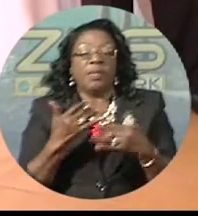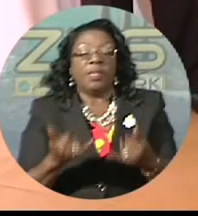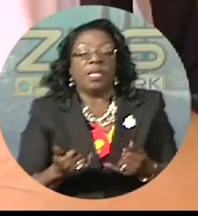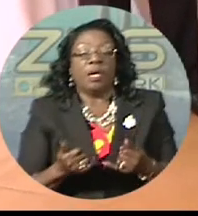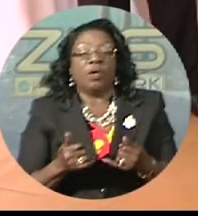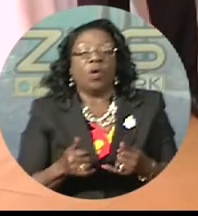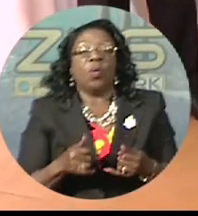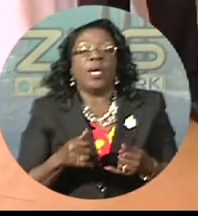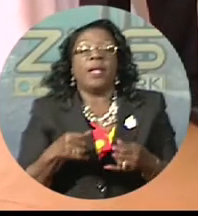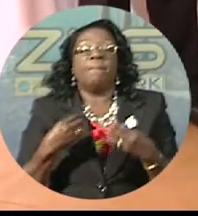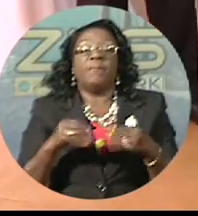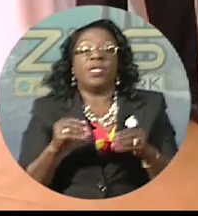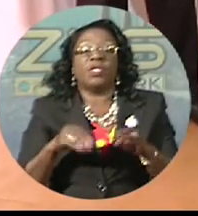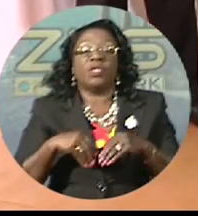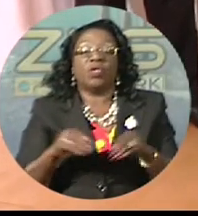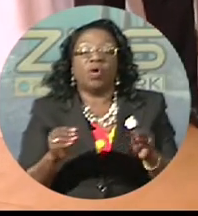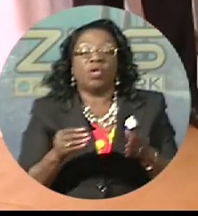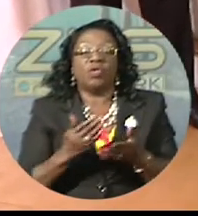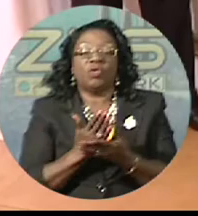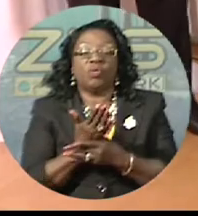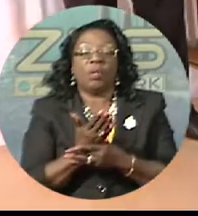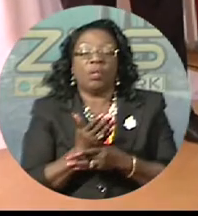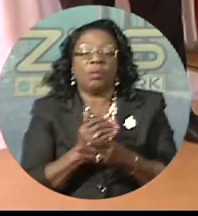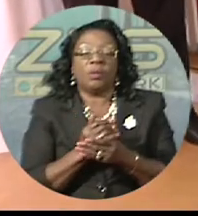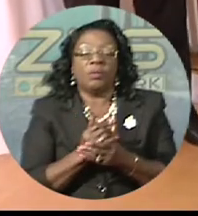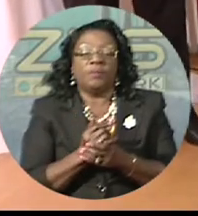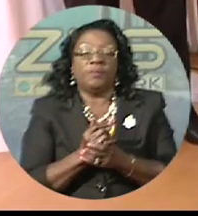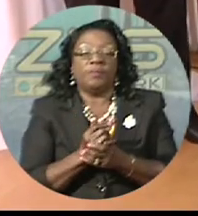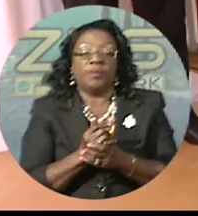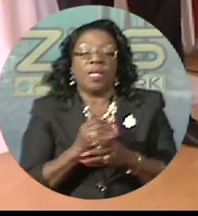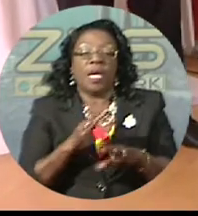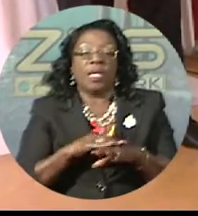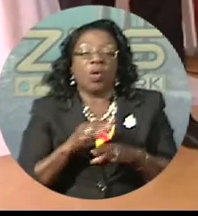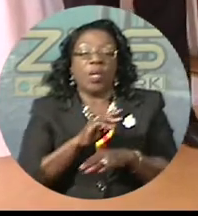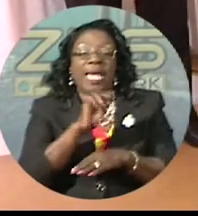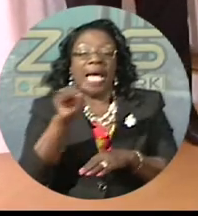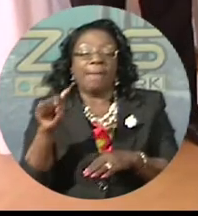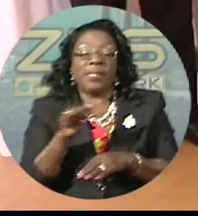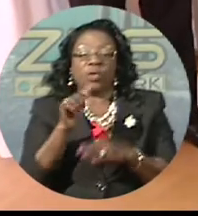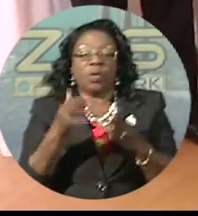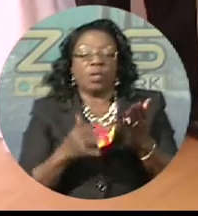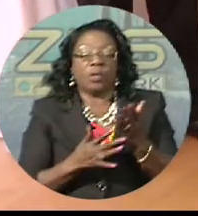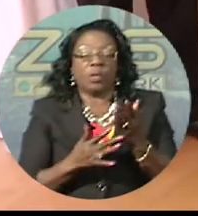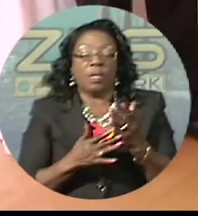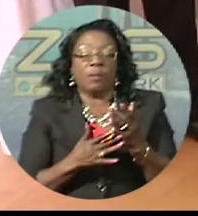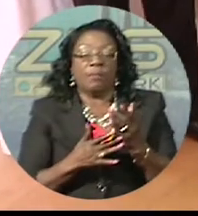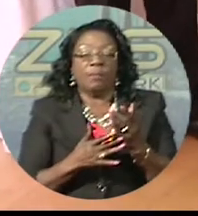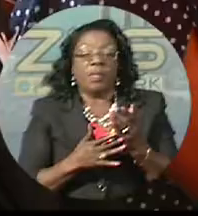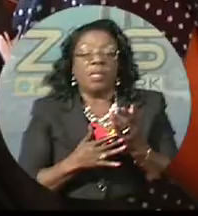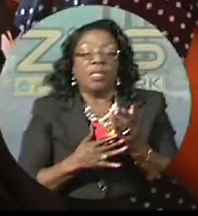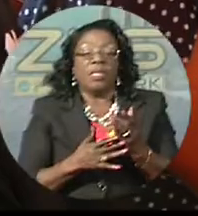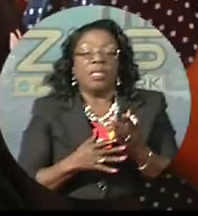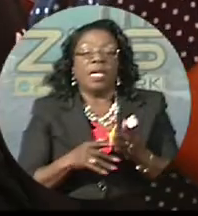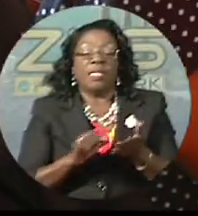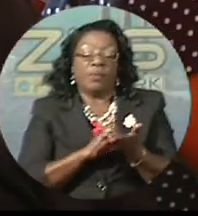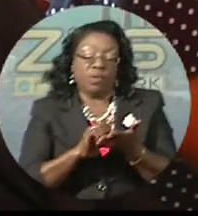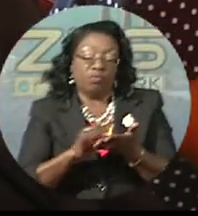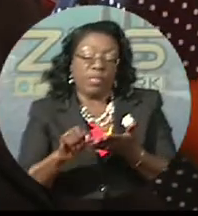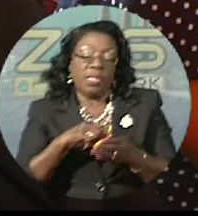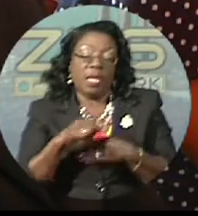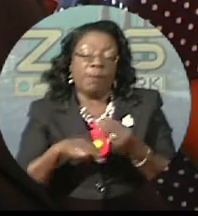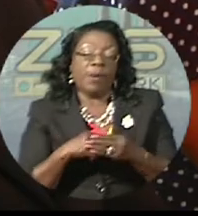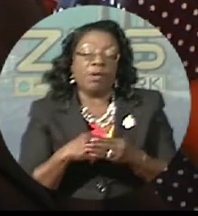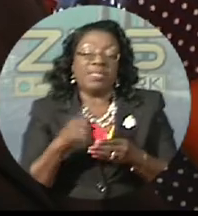local bookstores and through outlets like Amazon.com, focuses on the Duke's tenure in the Bahamas between 1940